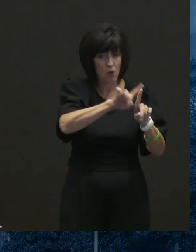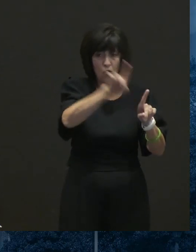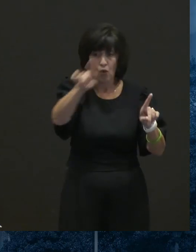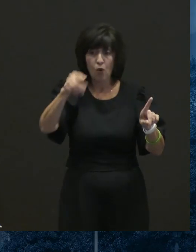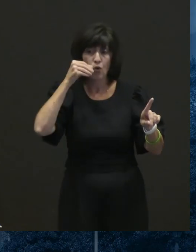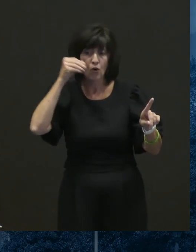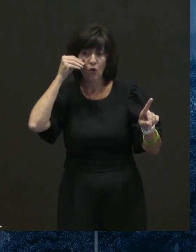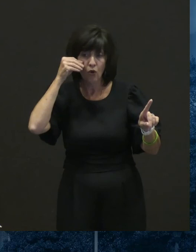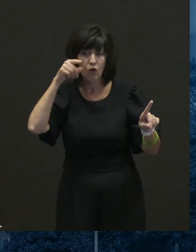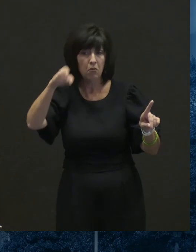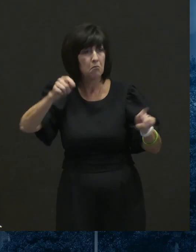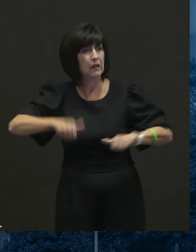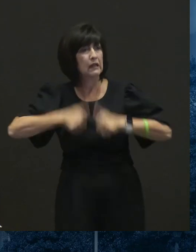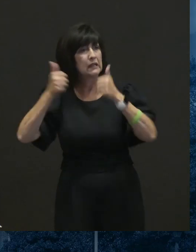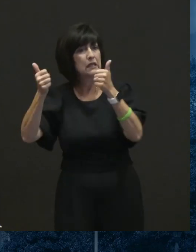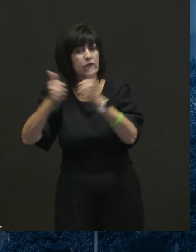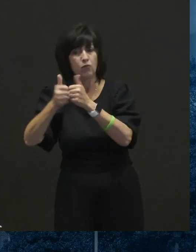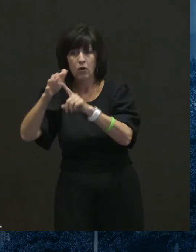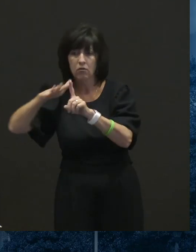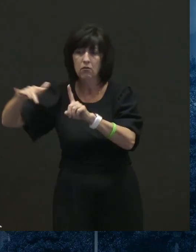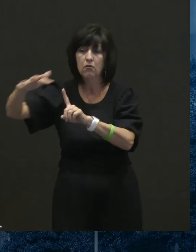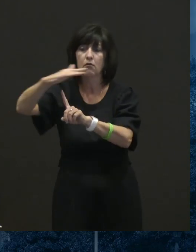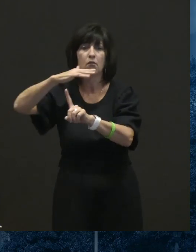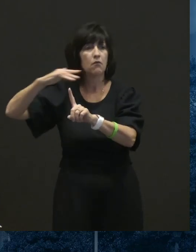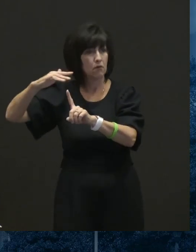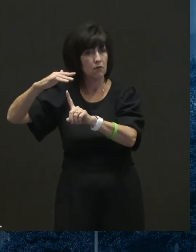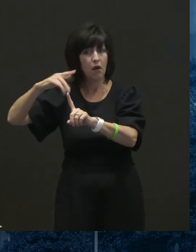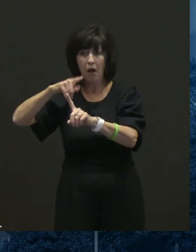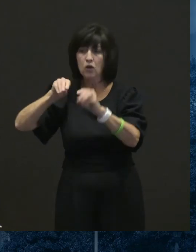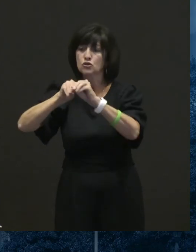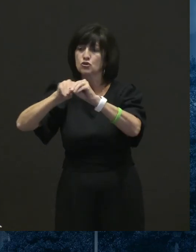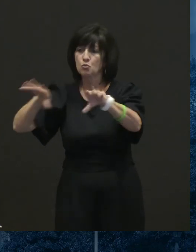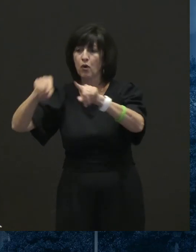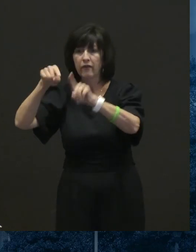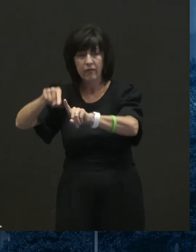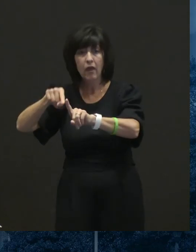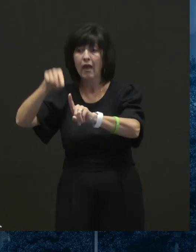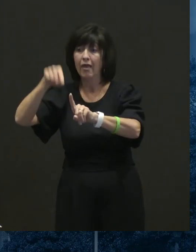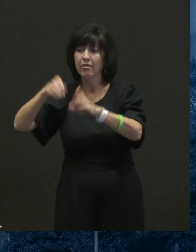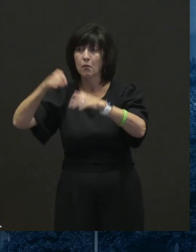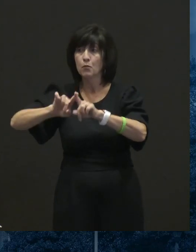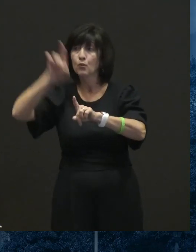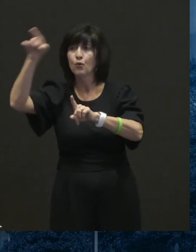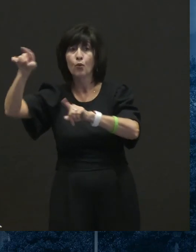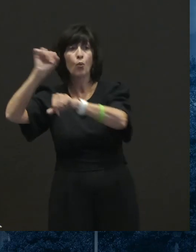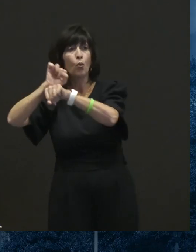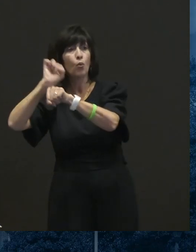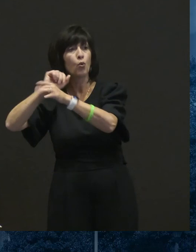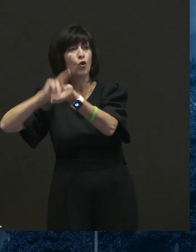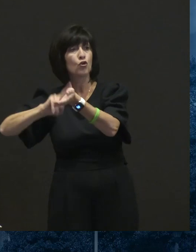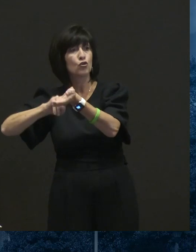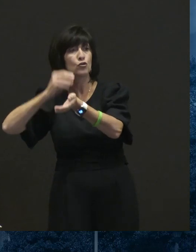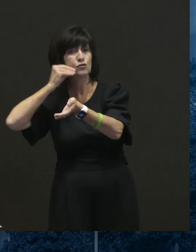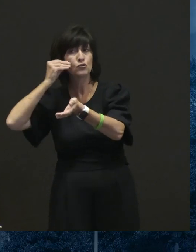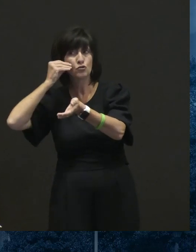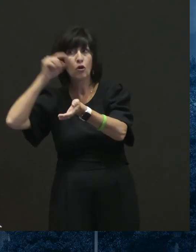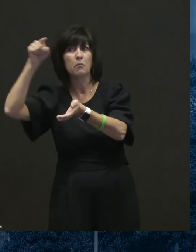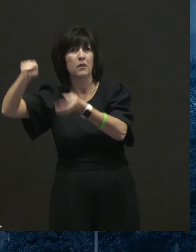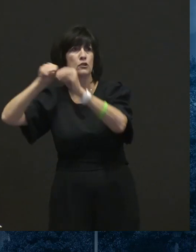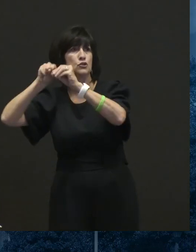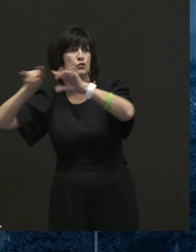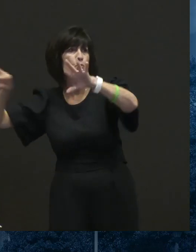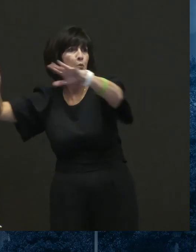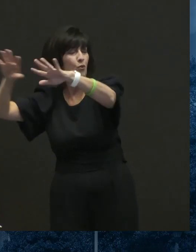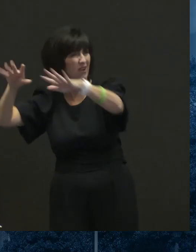got somebody who works in a nursing home that gets infected. You know what I mean? That's the way it spreads. So we're trying to